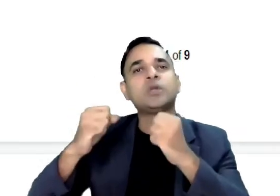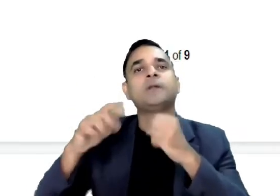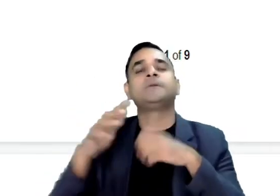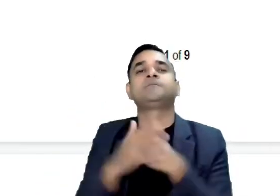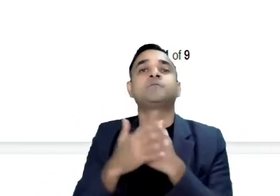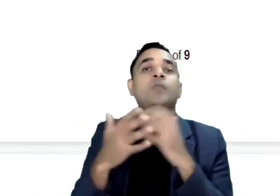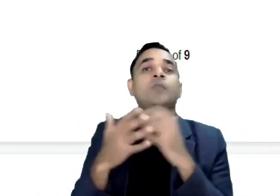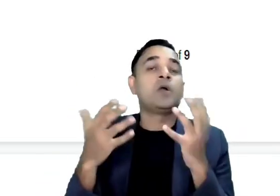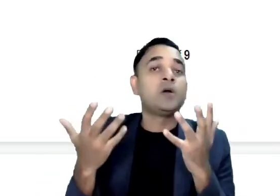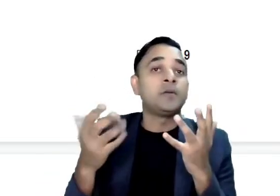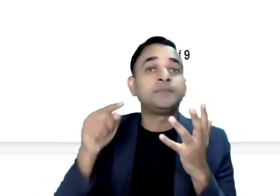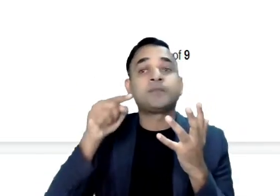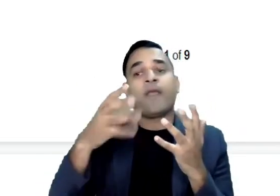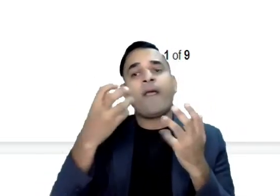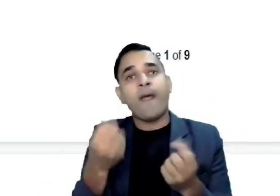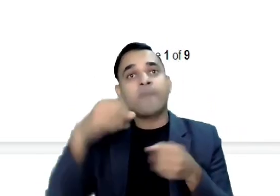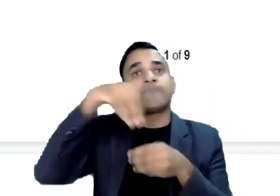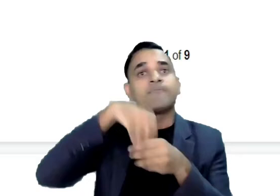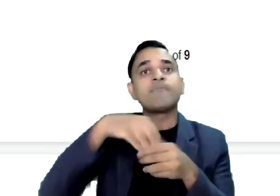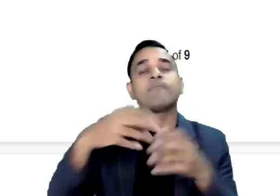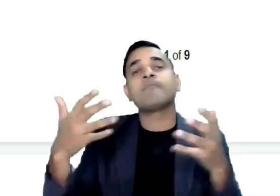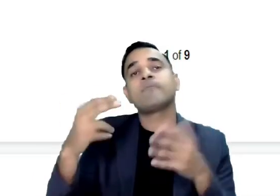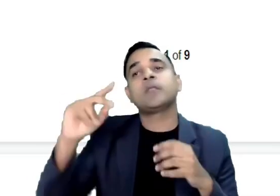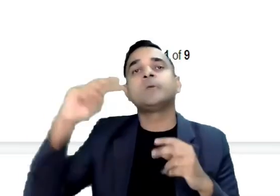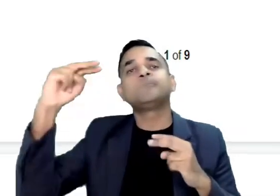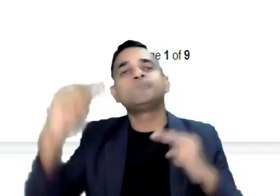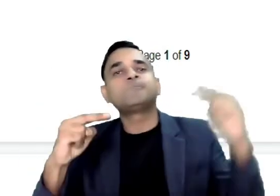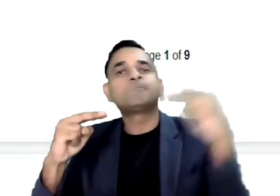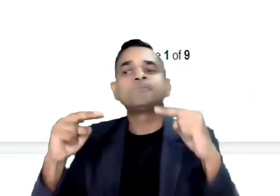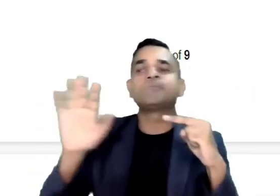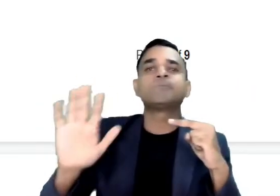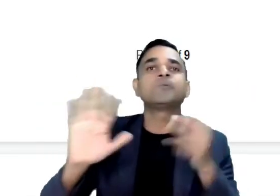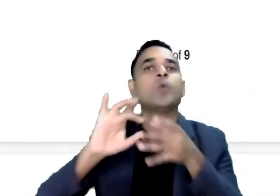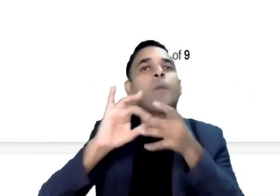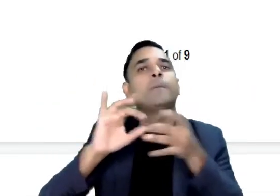Commission, Intergovernmental Authority on Development, and the United Nations Office